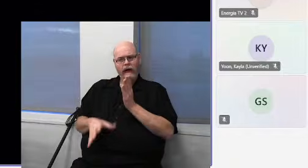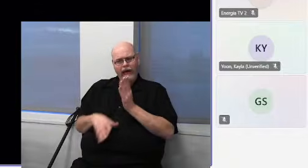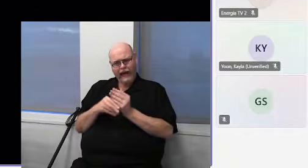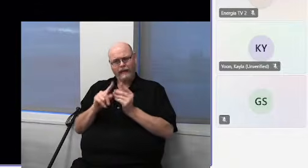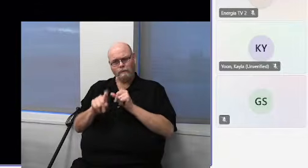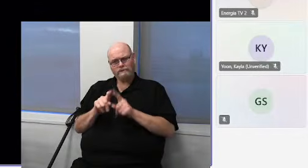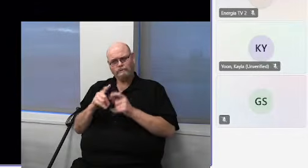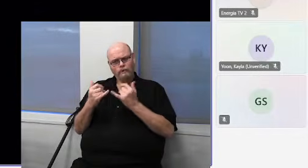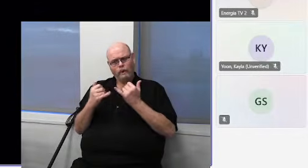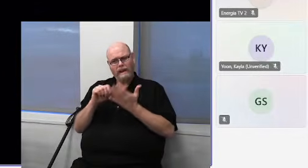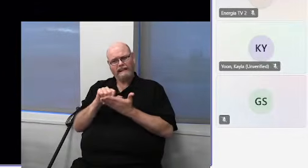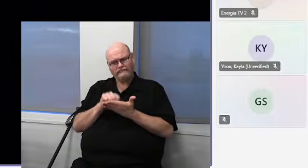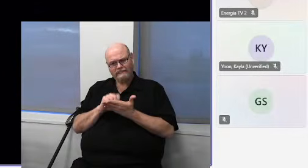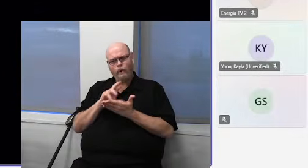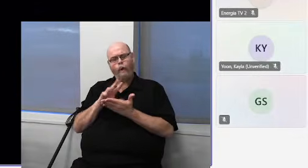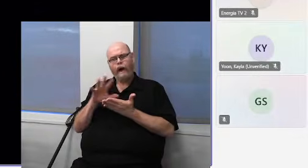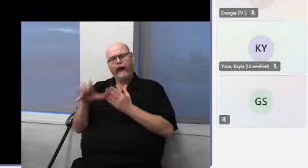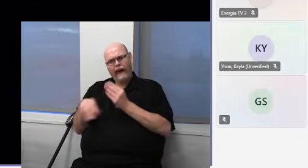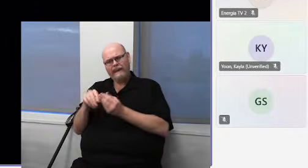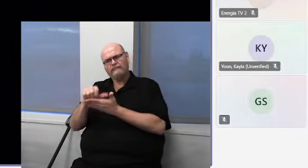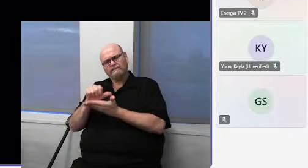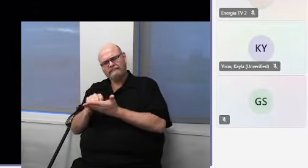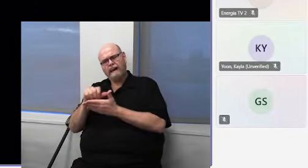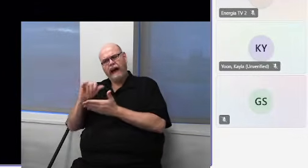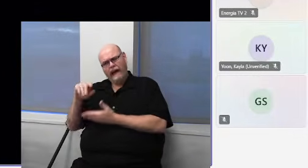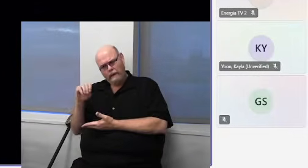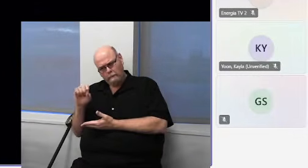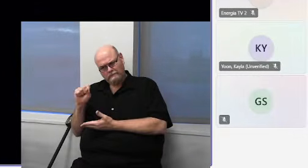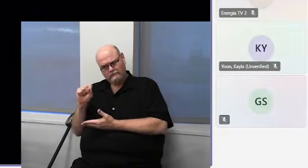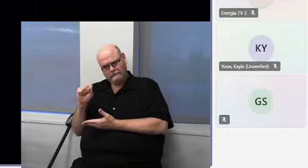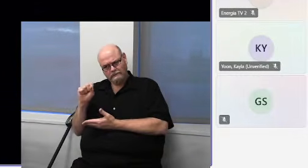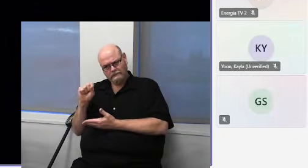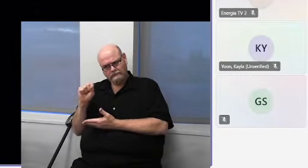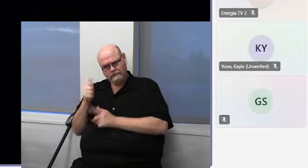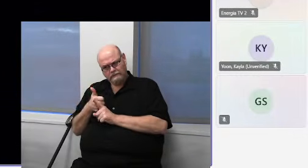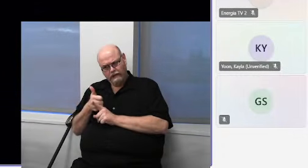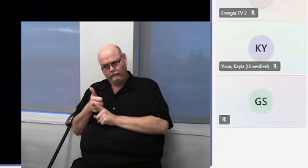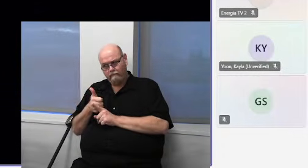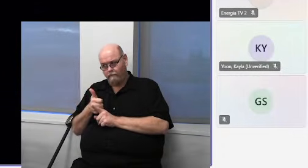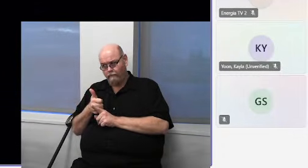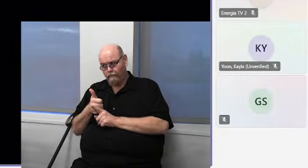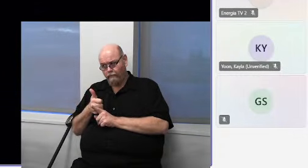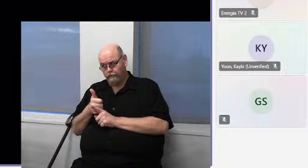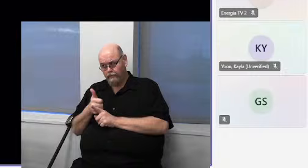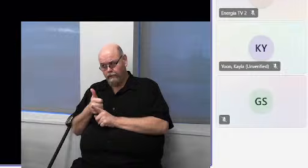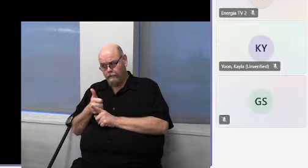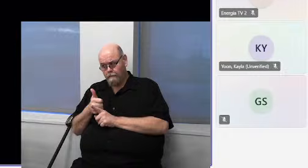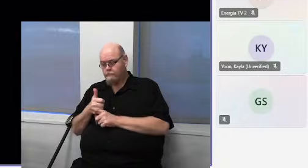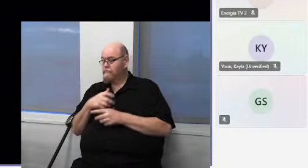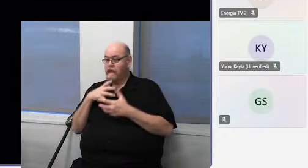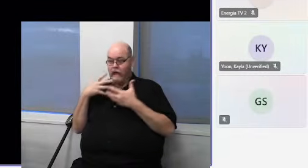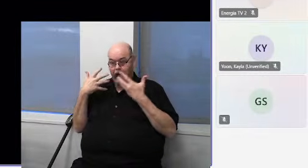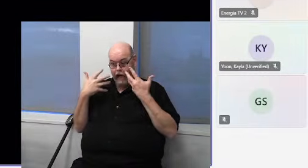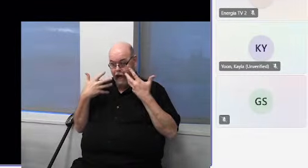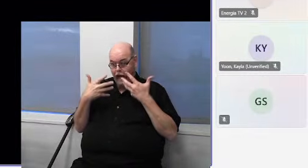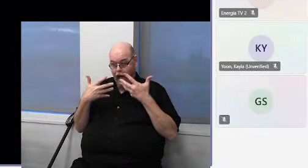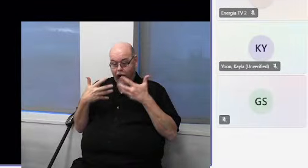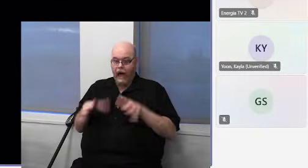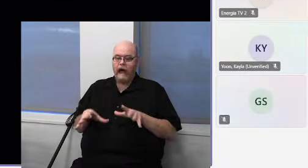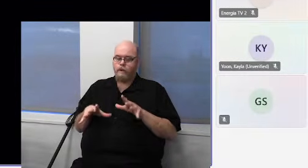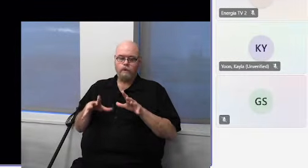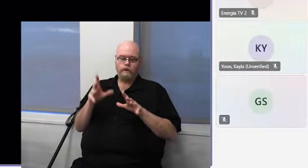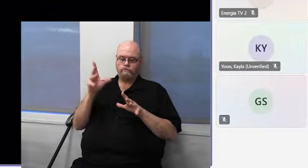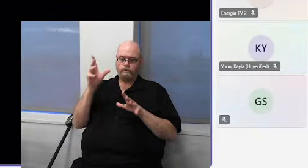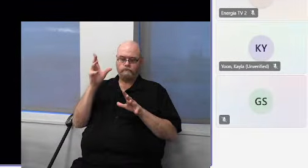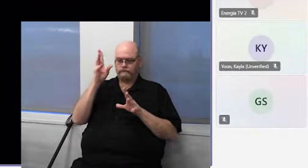to the current agenda items or to add agenda items? So if there's... I don't want to put